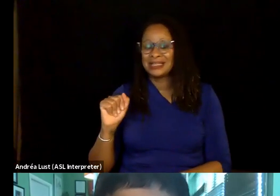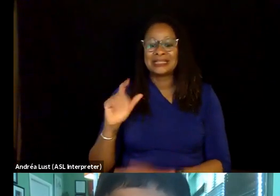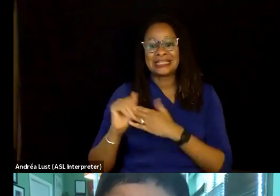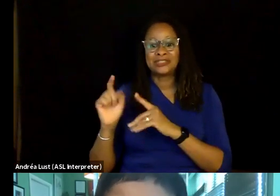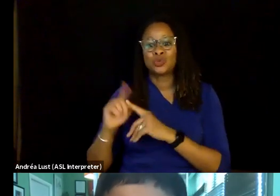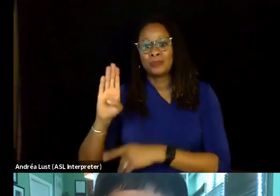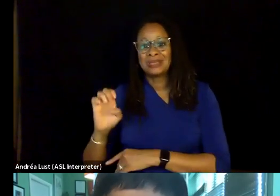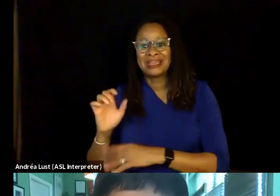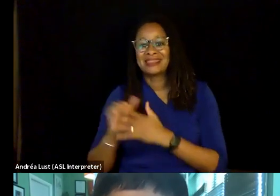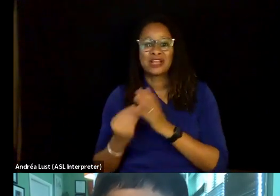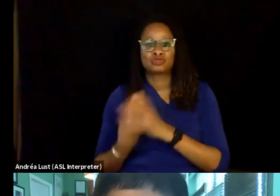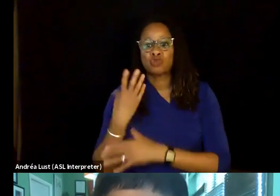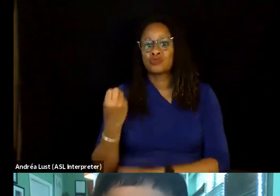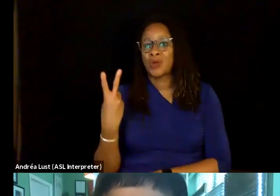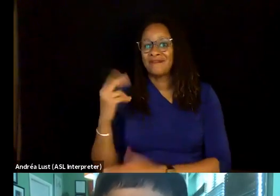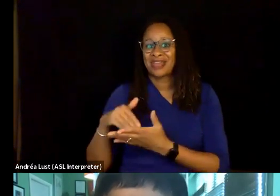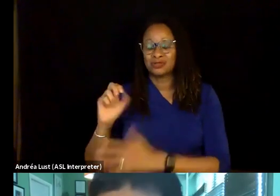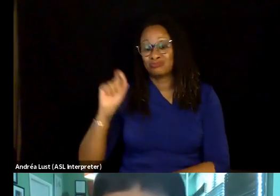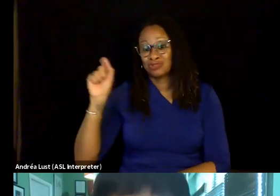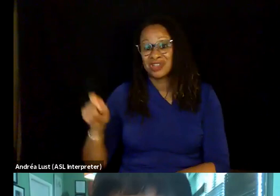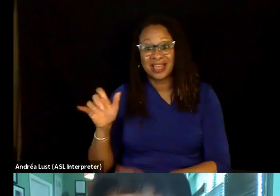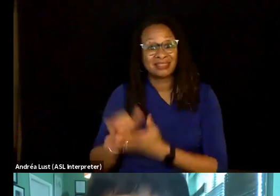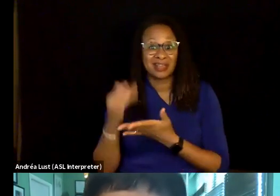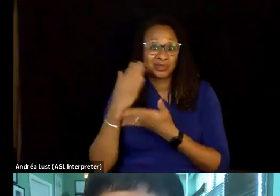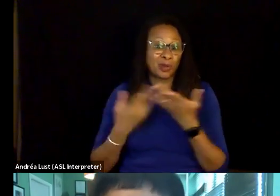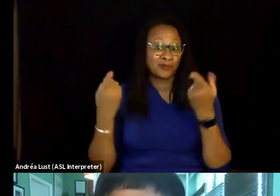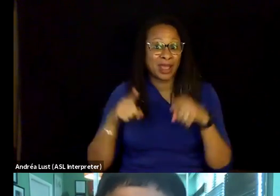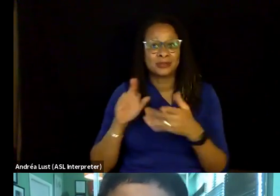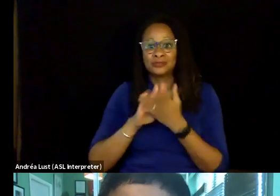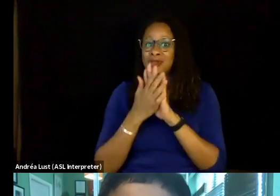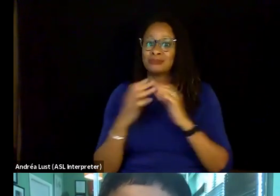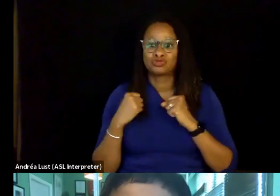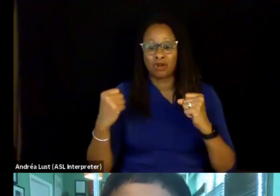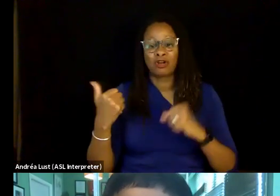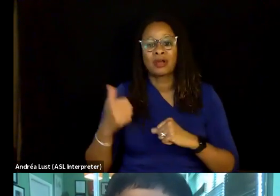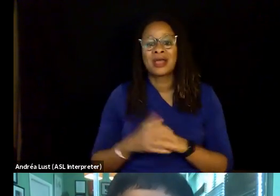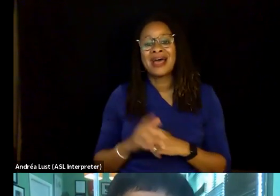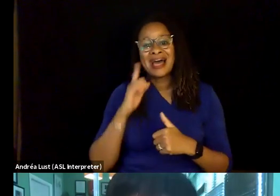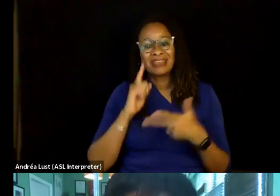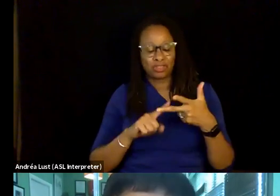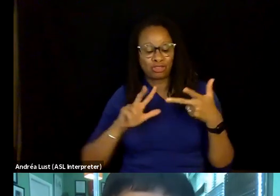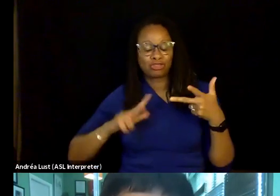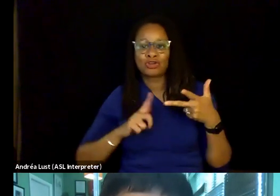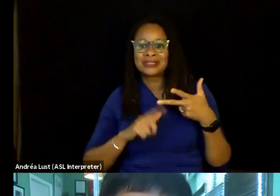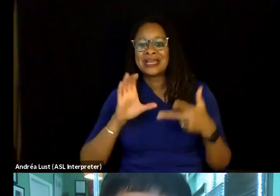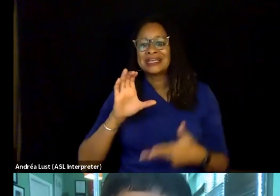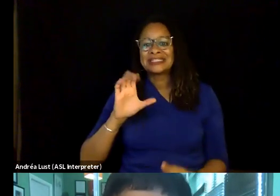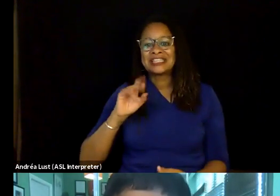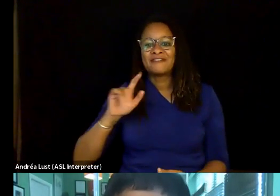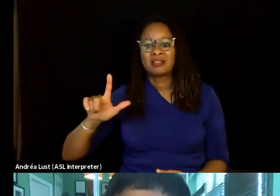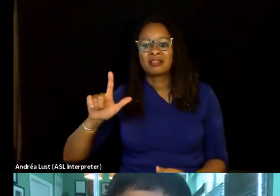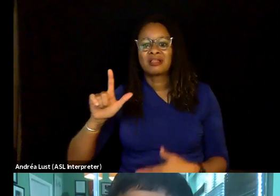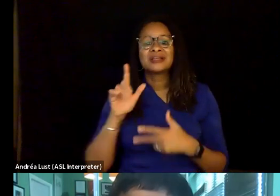grown 12,000%. So that's part of what happens. You get stronger. And then I think the third is civil society,